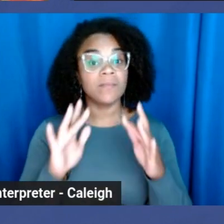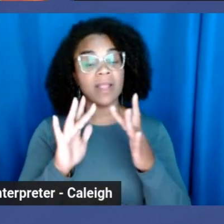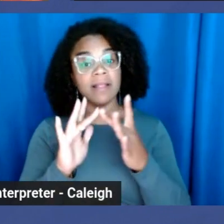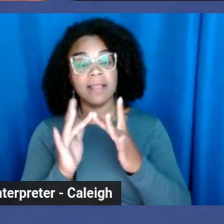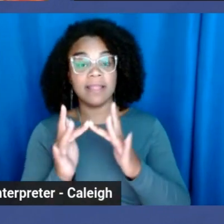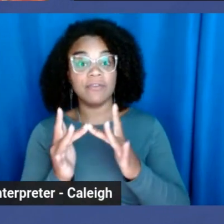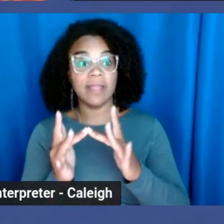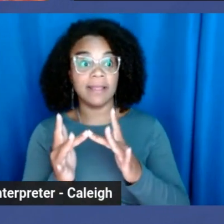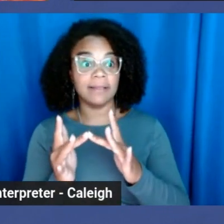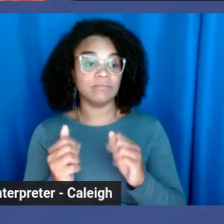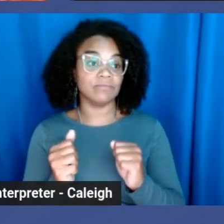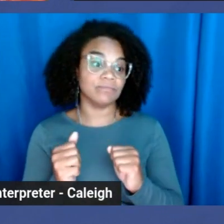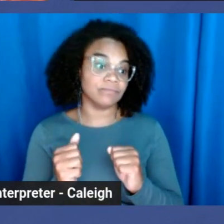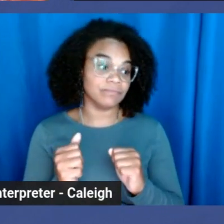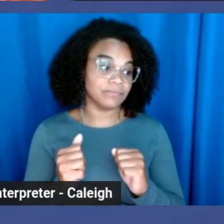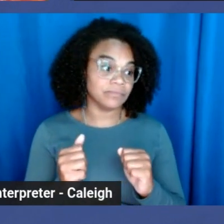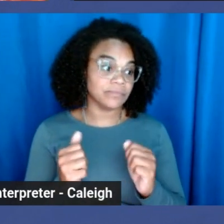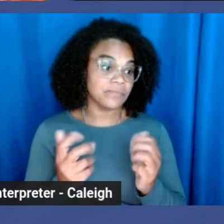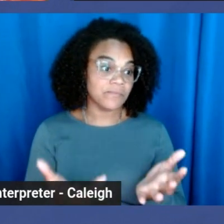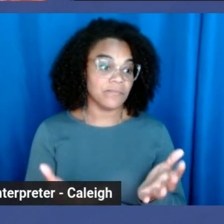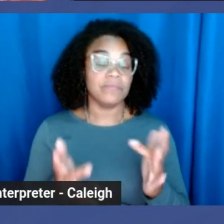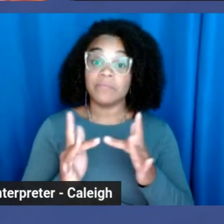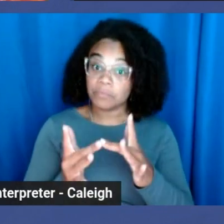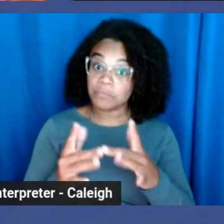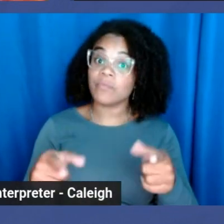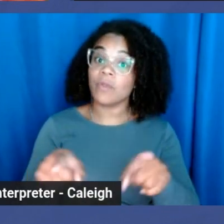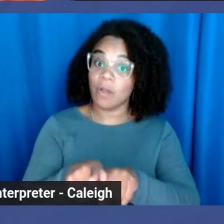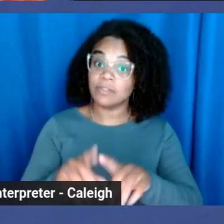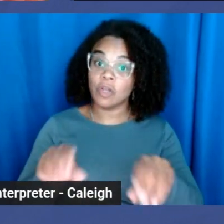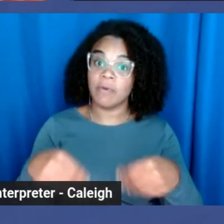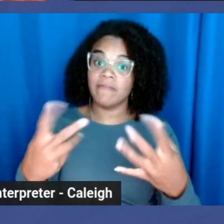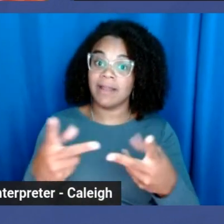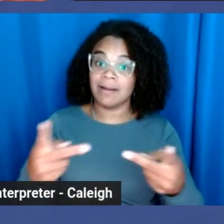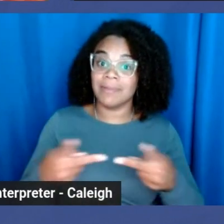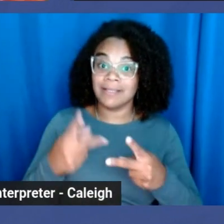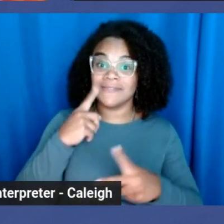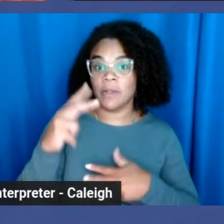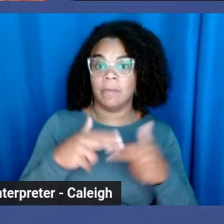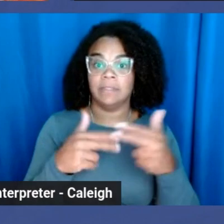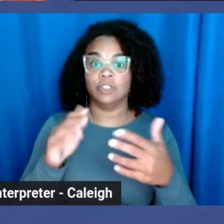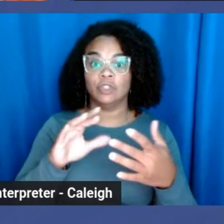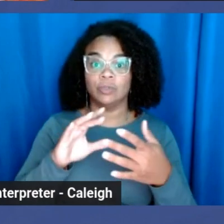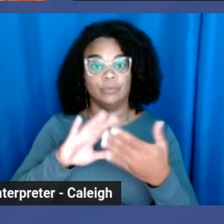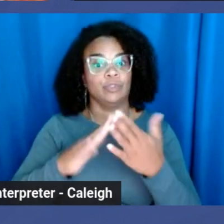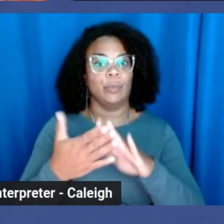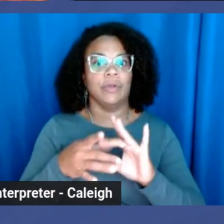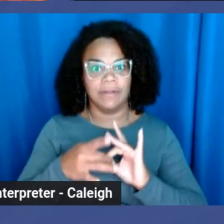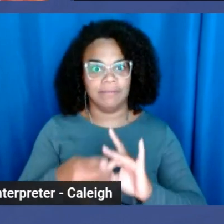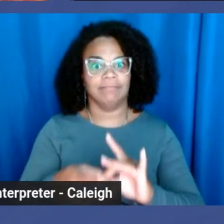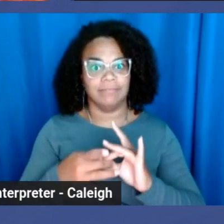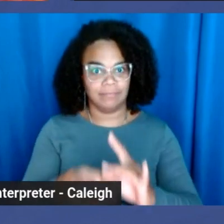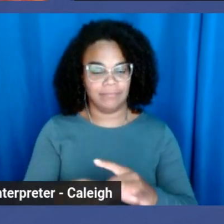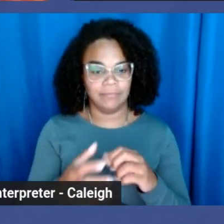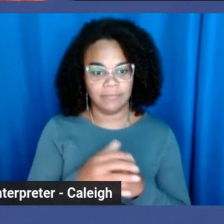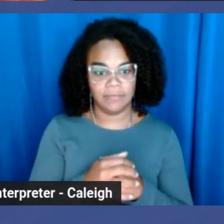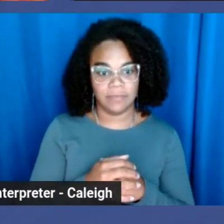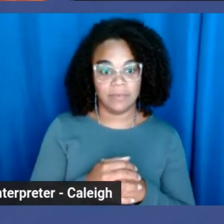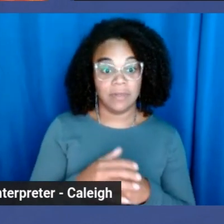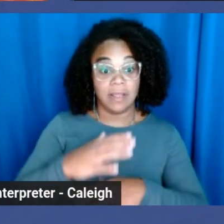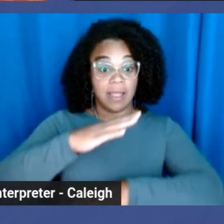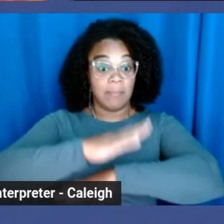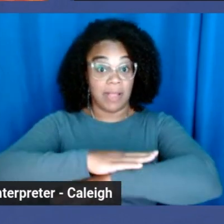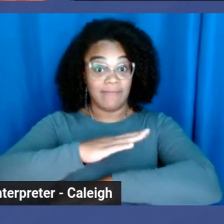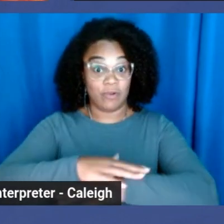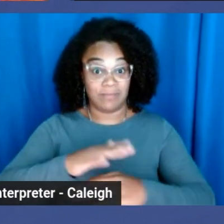The internet has also given us a place for community building. Online platforms have allowed